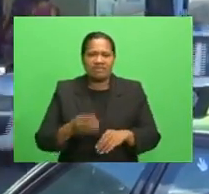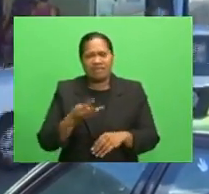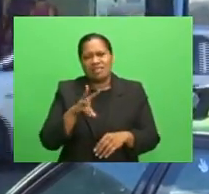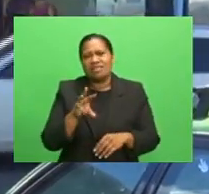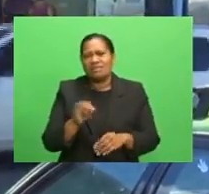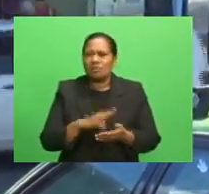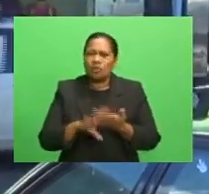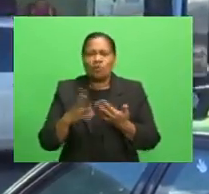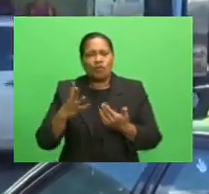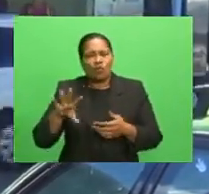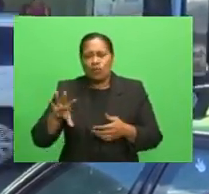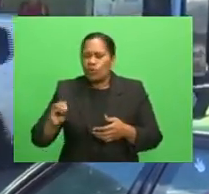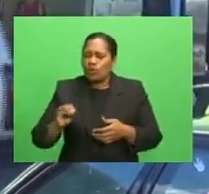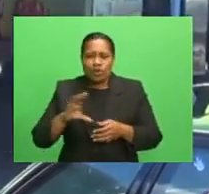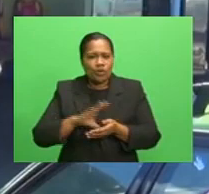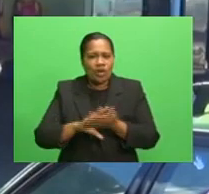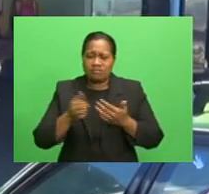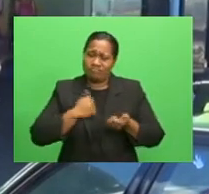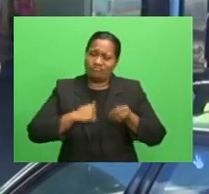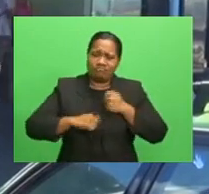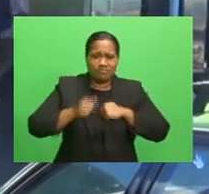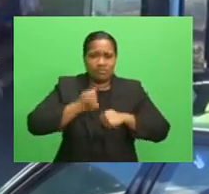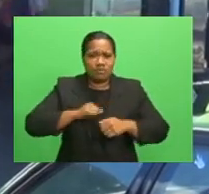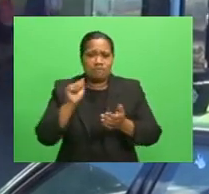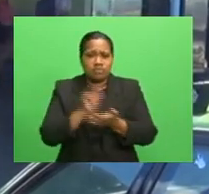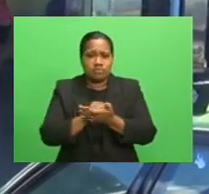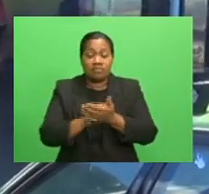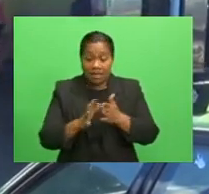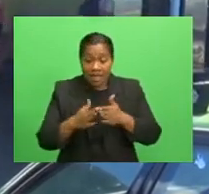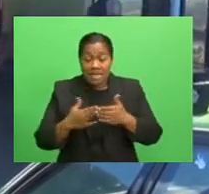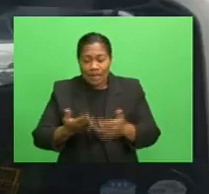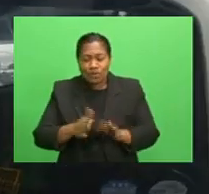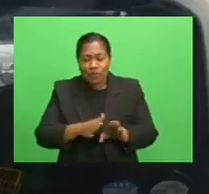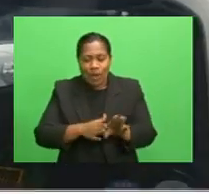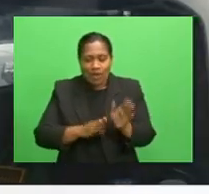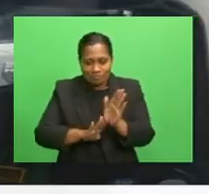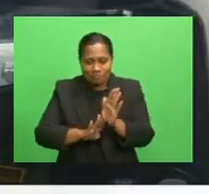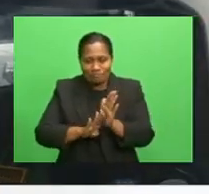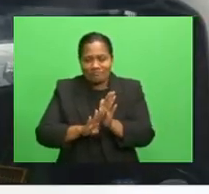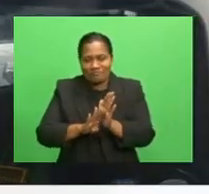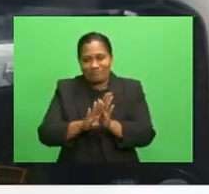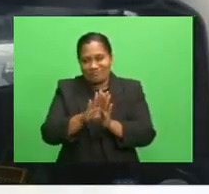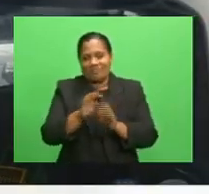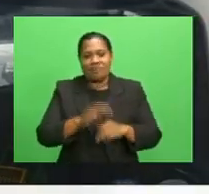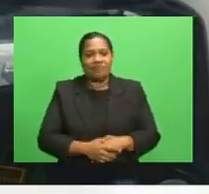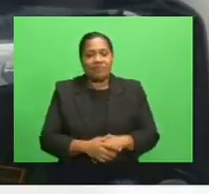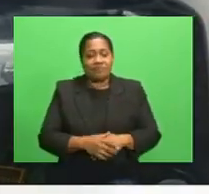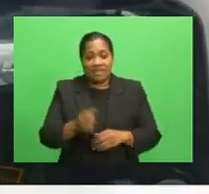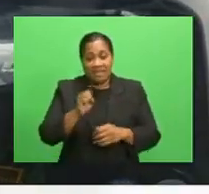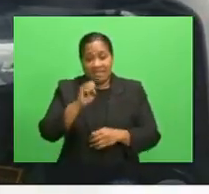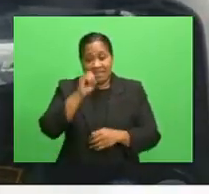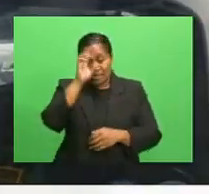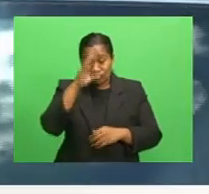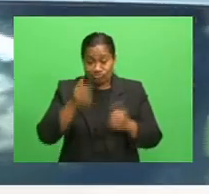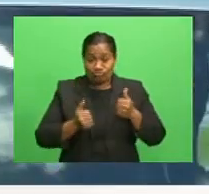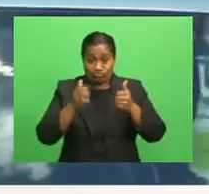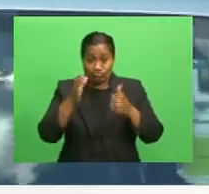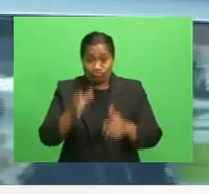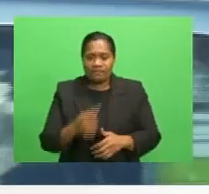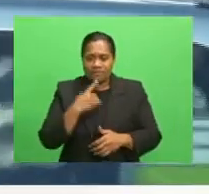very struggling time that time. But it's slowly picking up now. It's not that bad. Taxi driver Manjeet Singh says business is